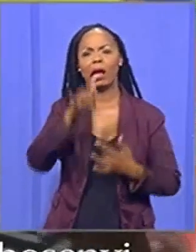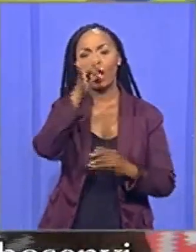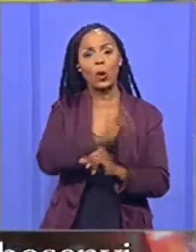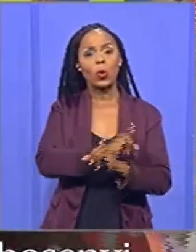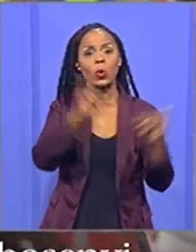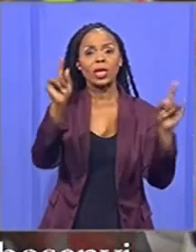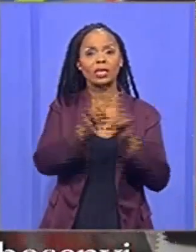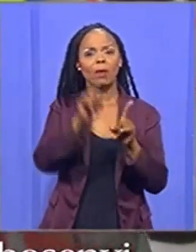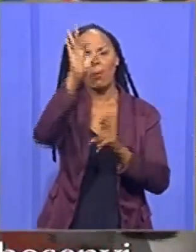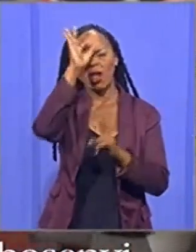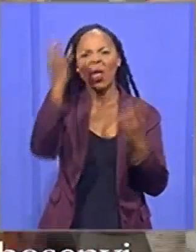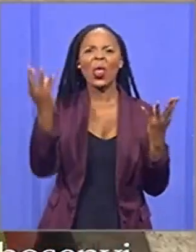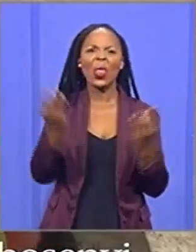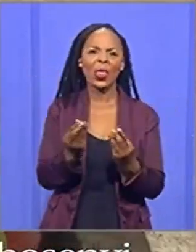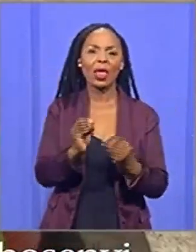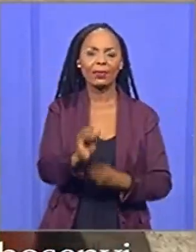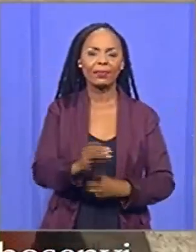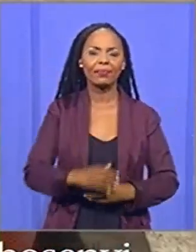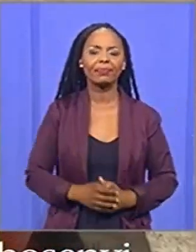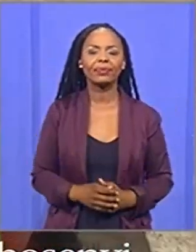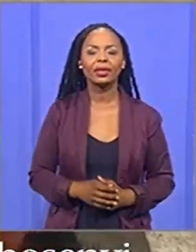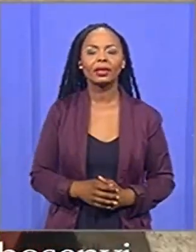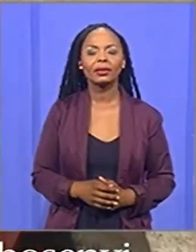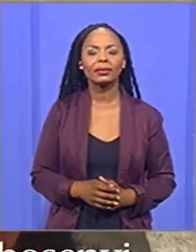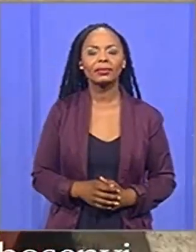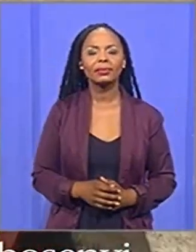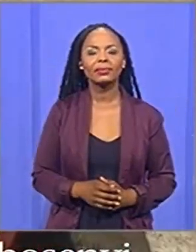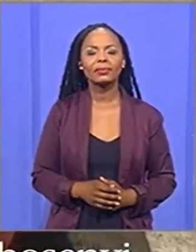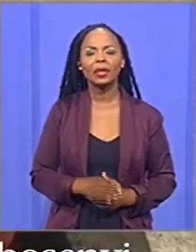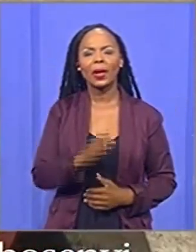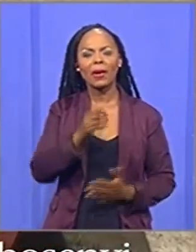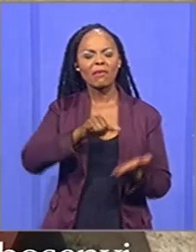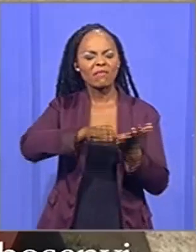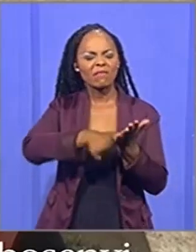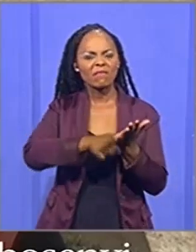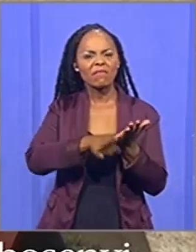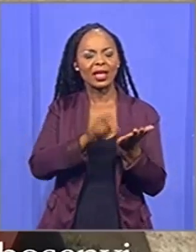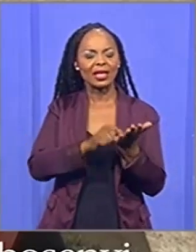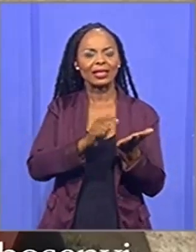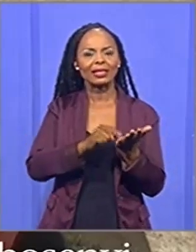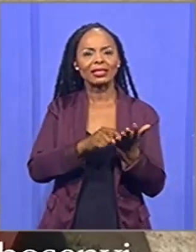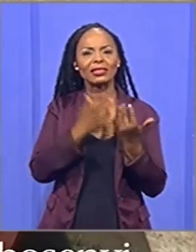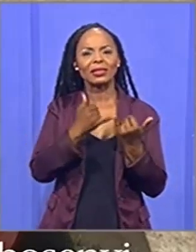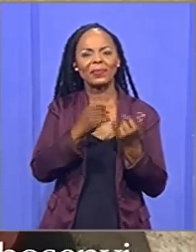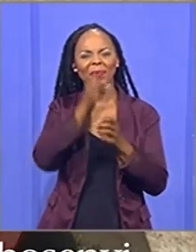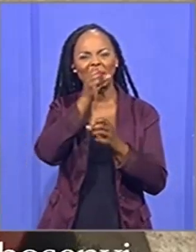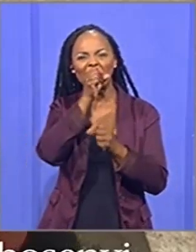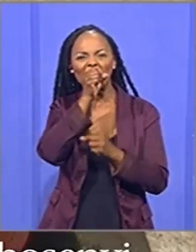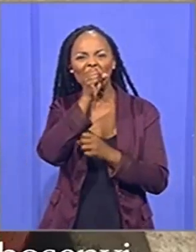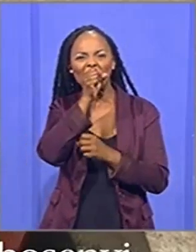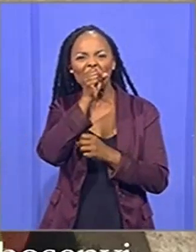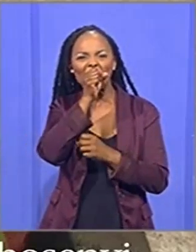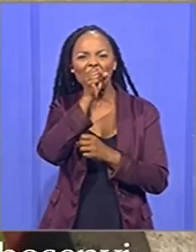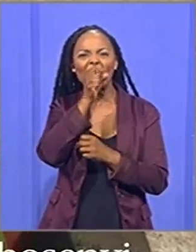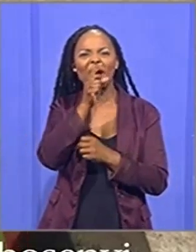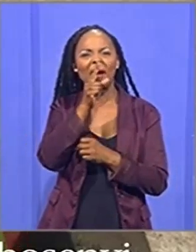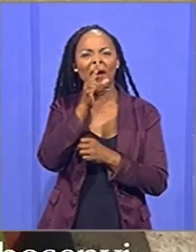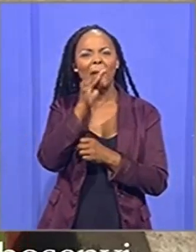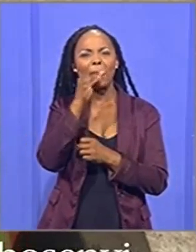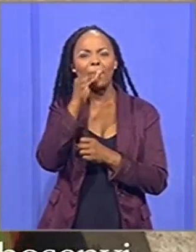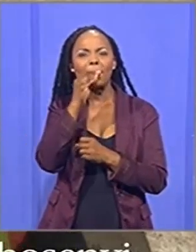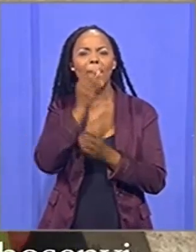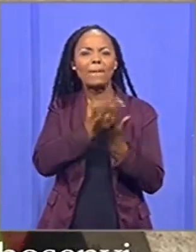ya maphodisa ao a lekanego. Ntoše ke Nyaupe senya bana ba rena gore ba senyegile ka Nyaupe e